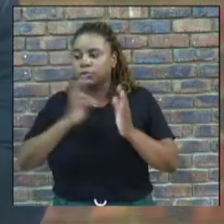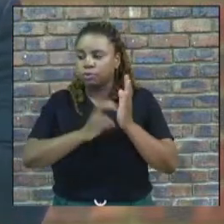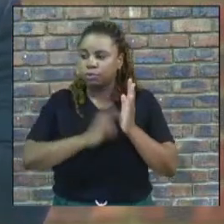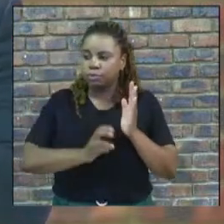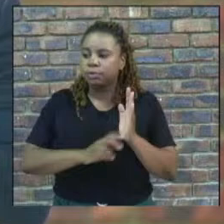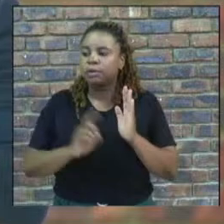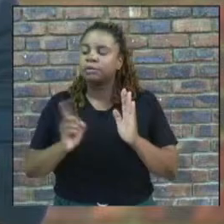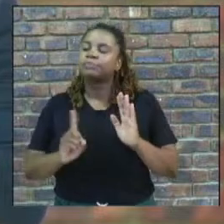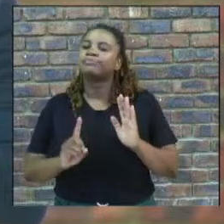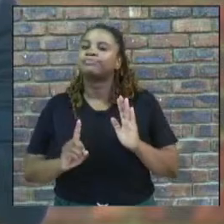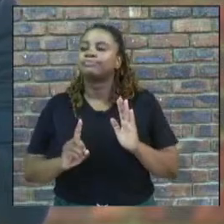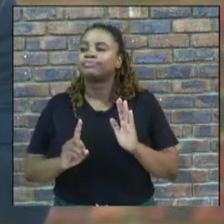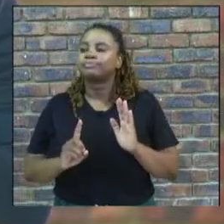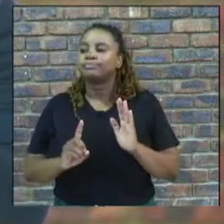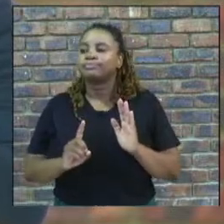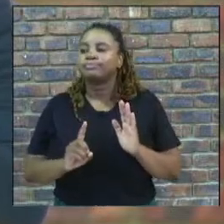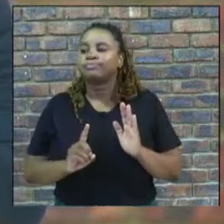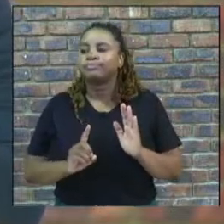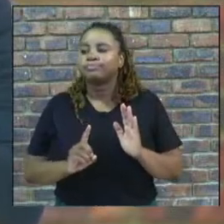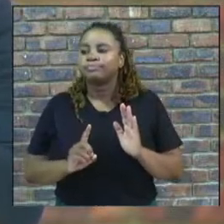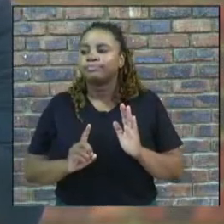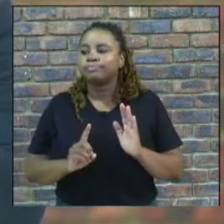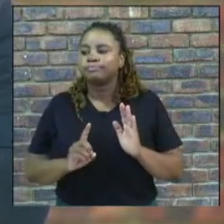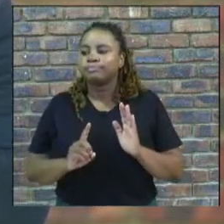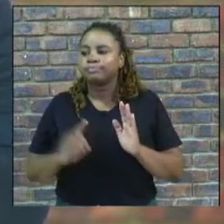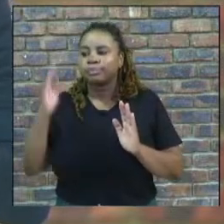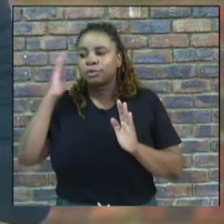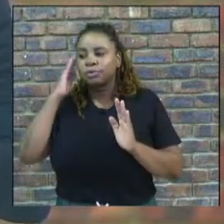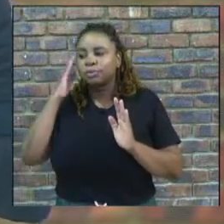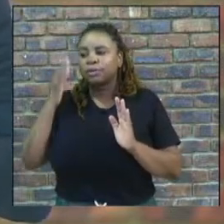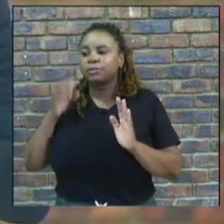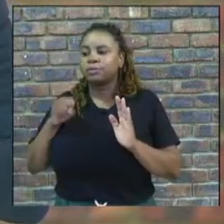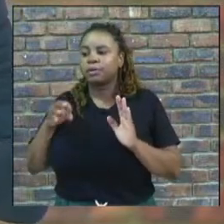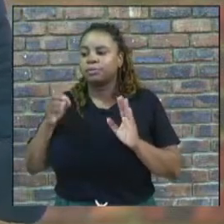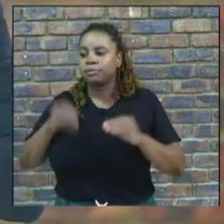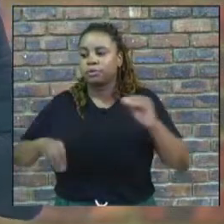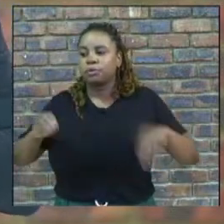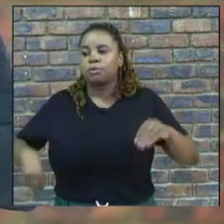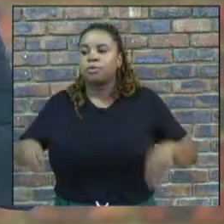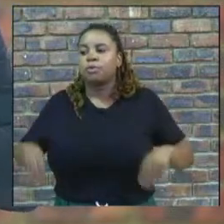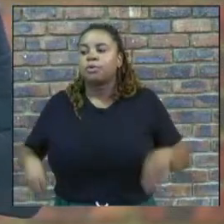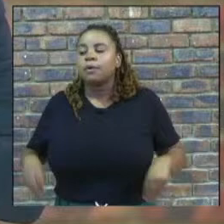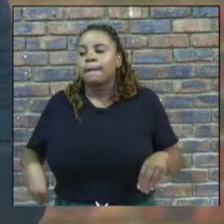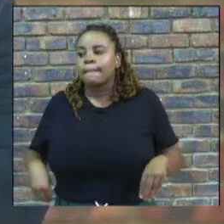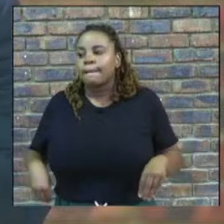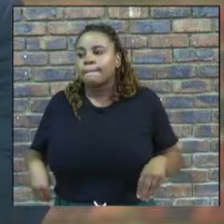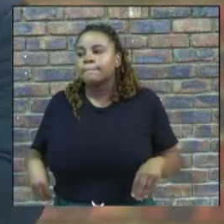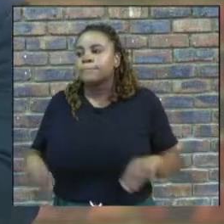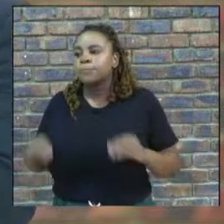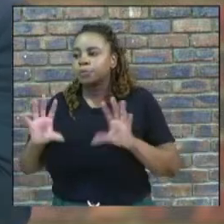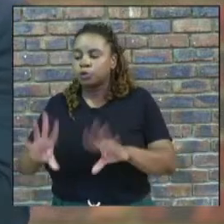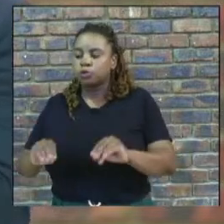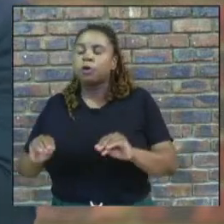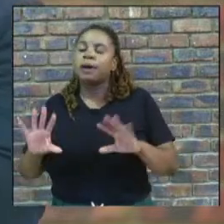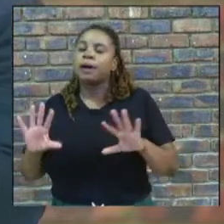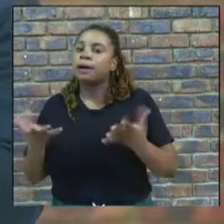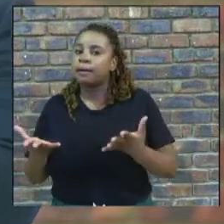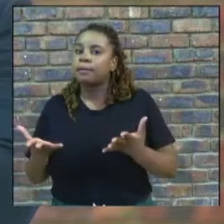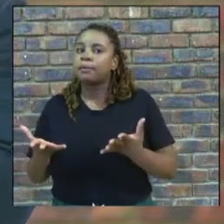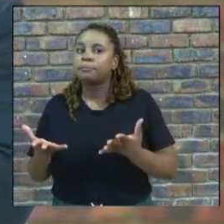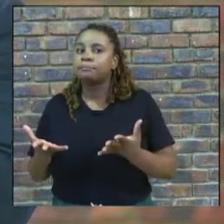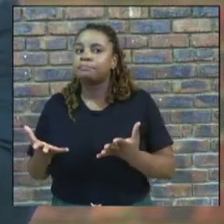Or fronting, punish about. And then also that section